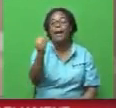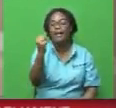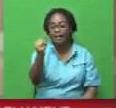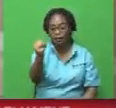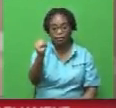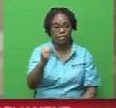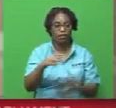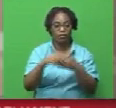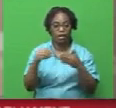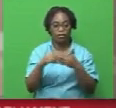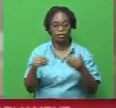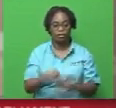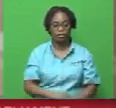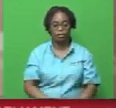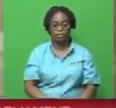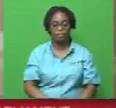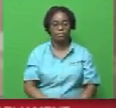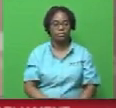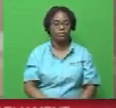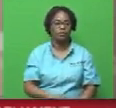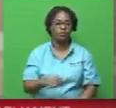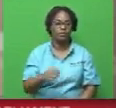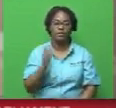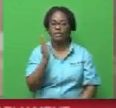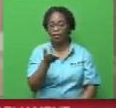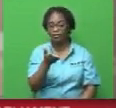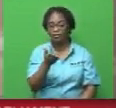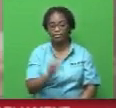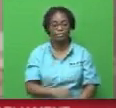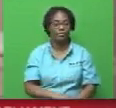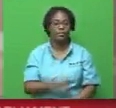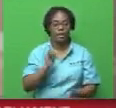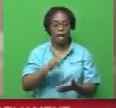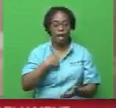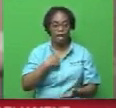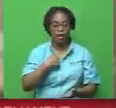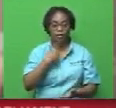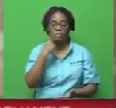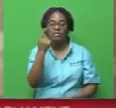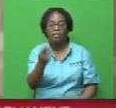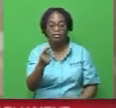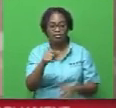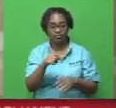Anticipate the Attorney General getting up and boasting that they win the case that confirmed Surat is good law.